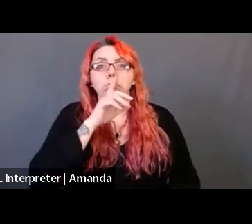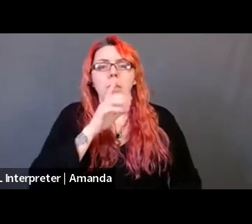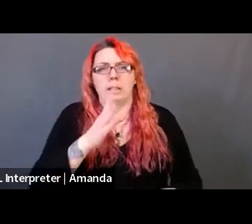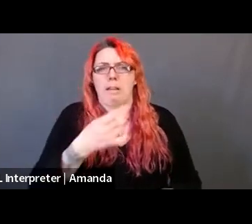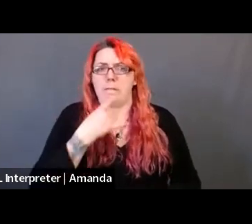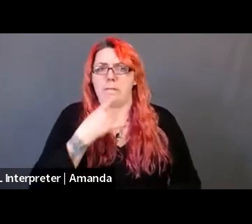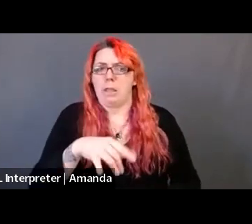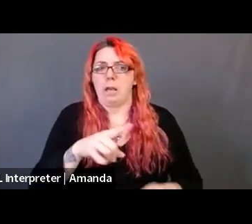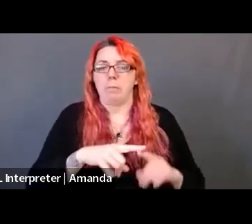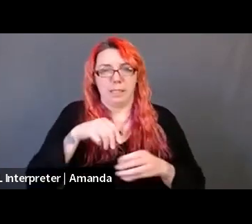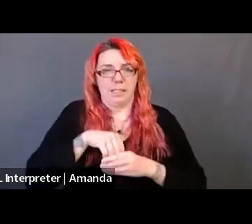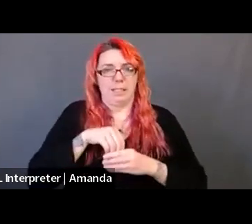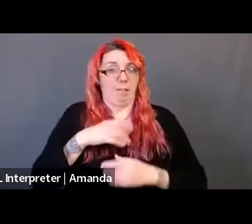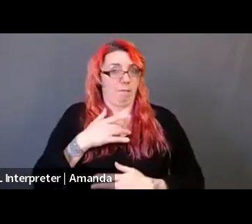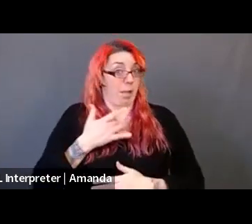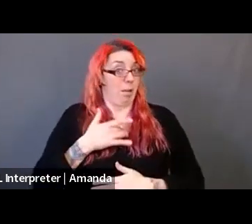of that as we're moving along.